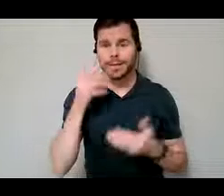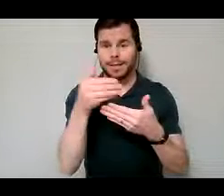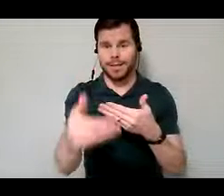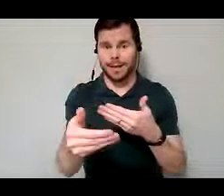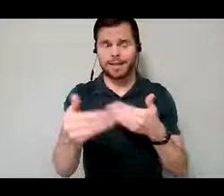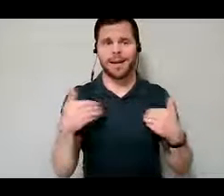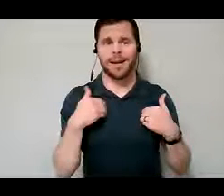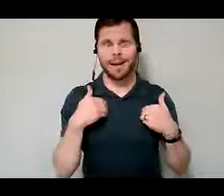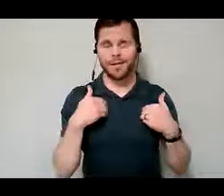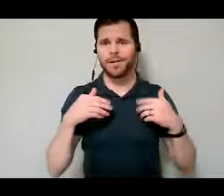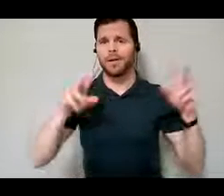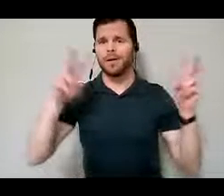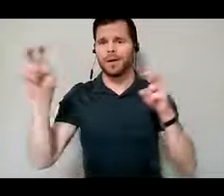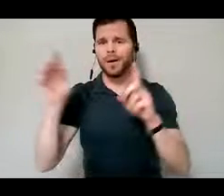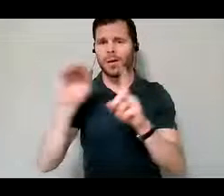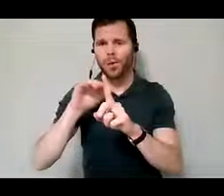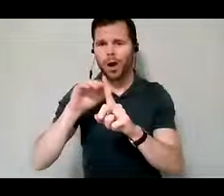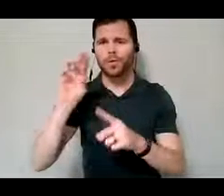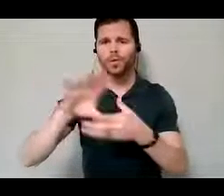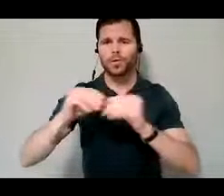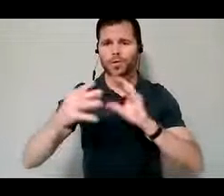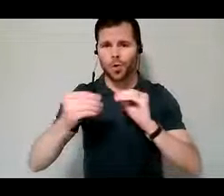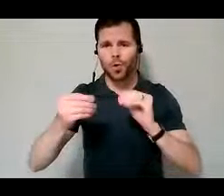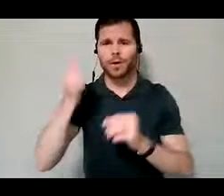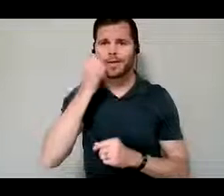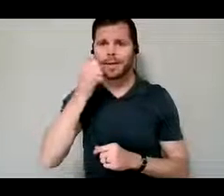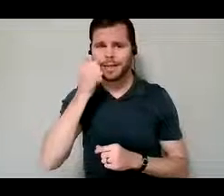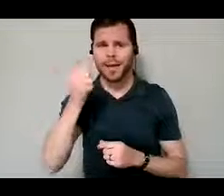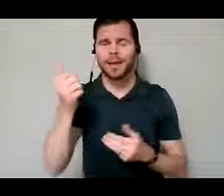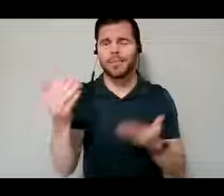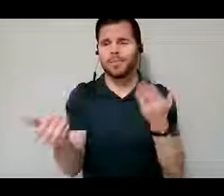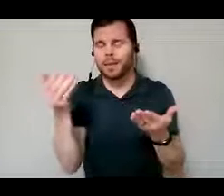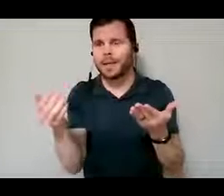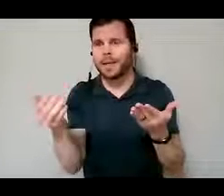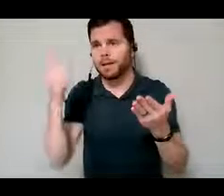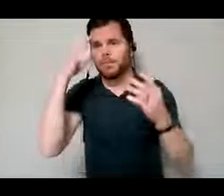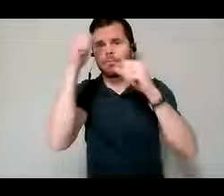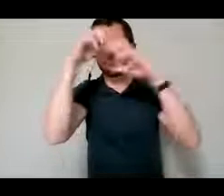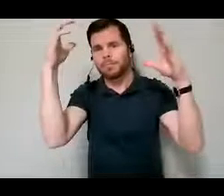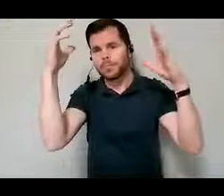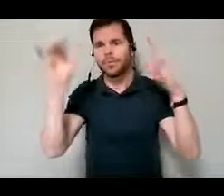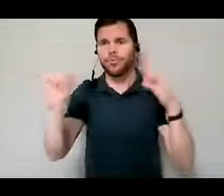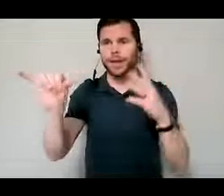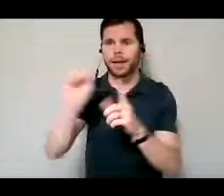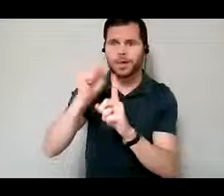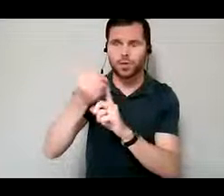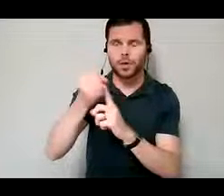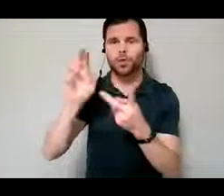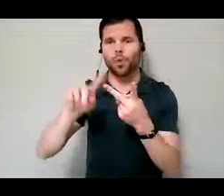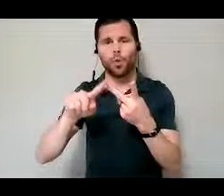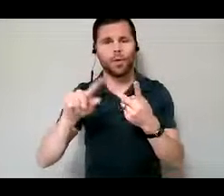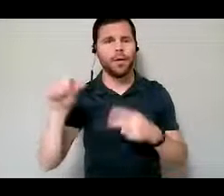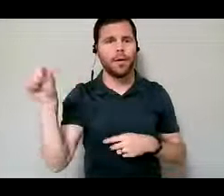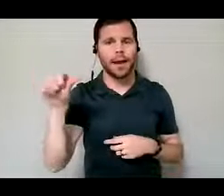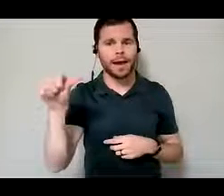each day where they talk about maybe something, a situation someone found themselves in, or they'll talk about an athlete and how they've overcome different struggles. And